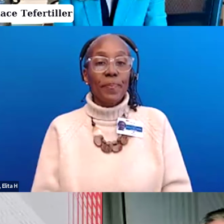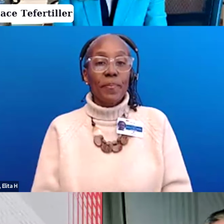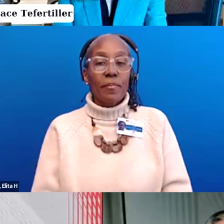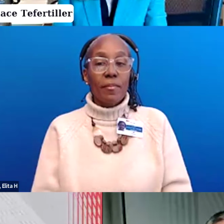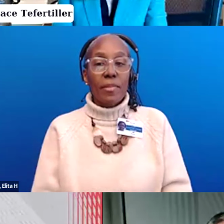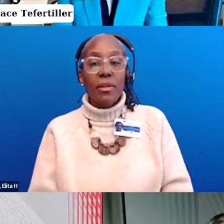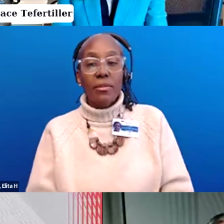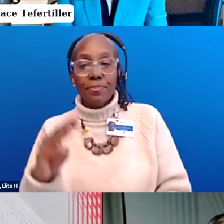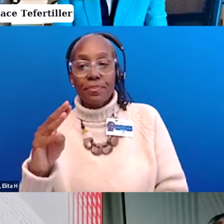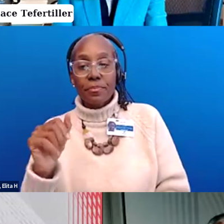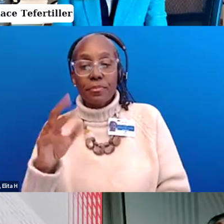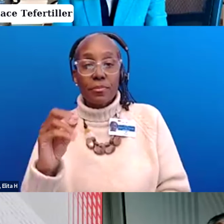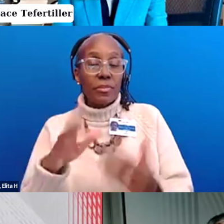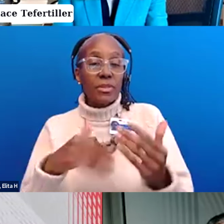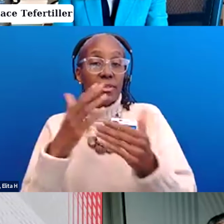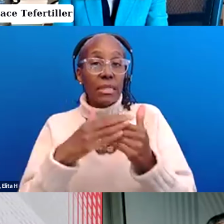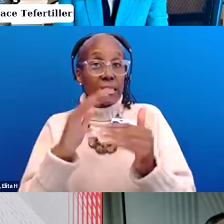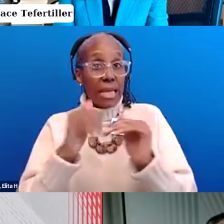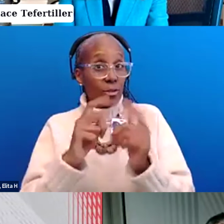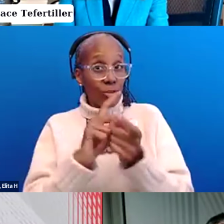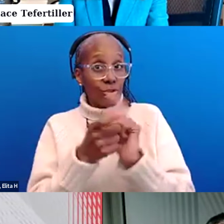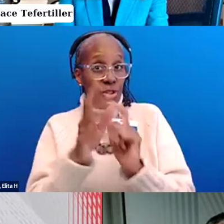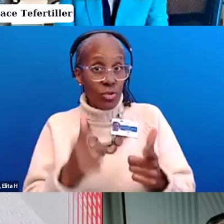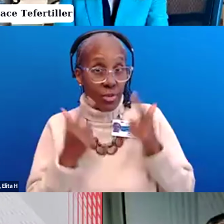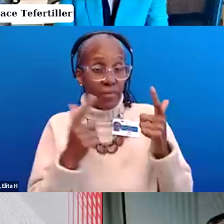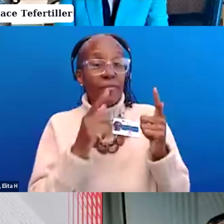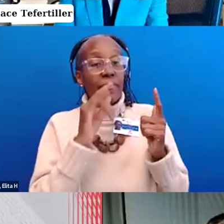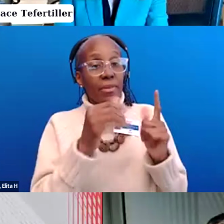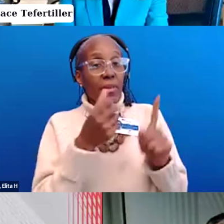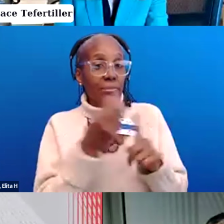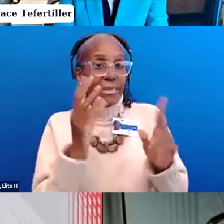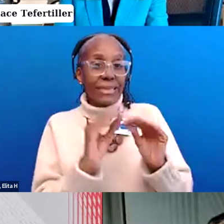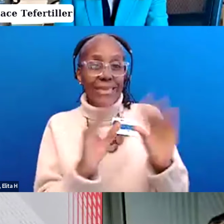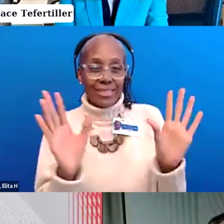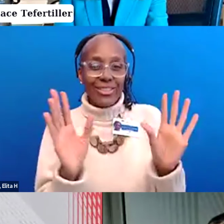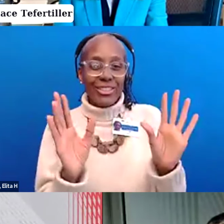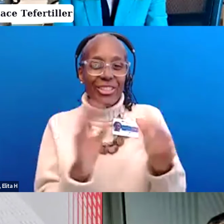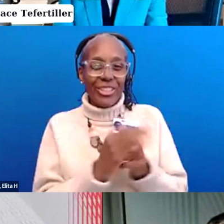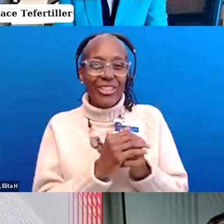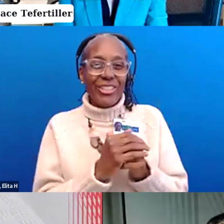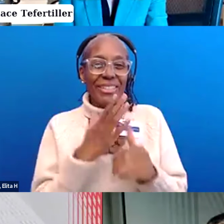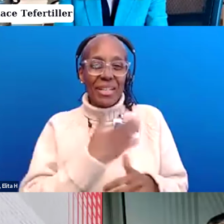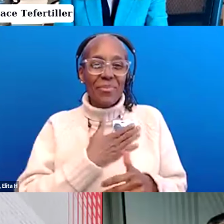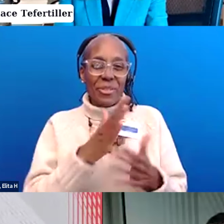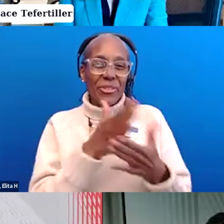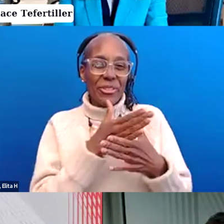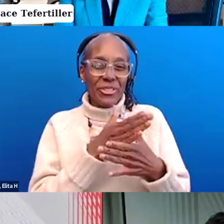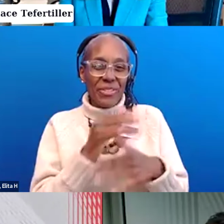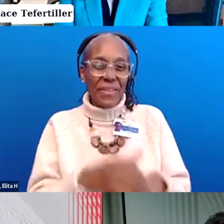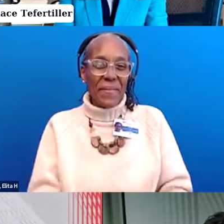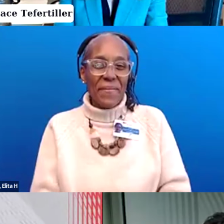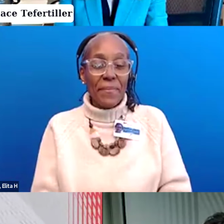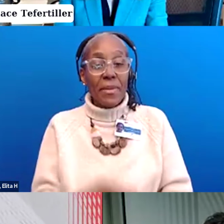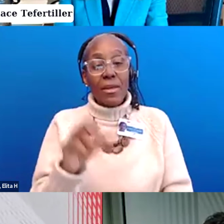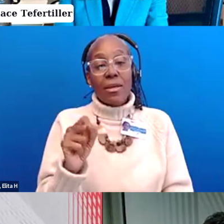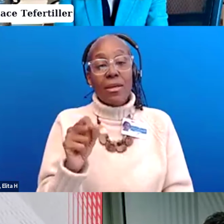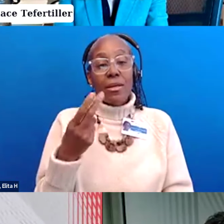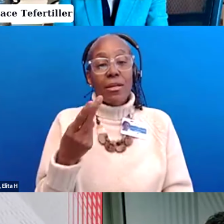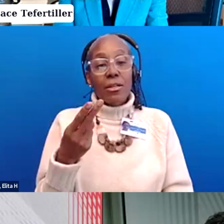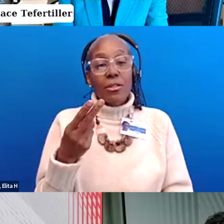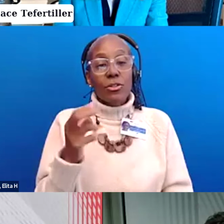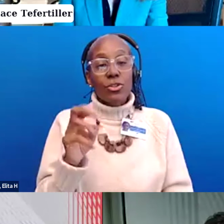Well, my next question was going to be how has this changed your life? But I think that's very, very clear, and I appreciate you sharing that. Sherown, how